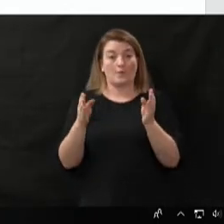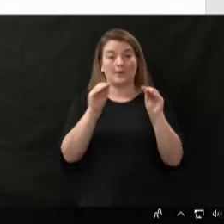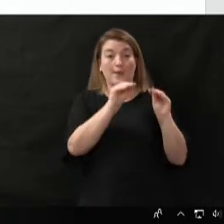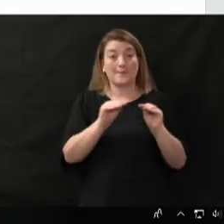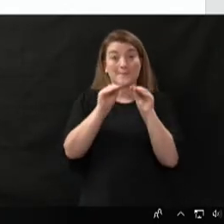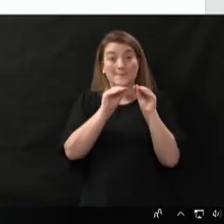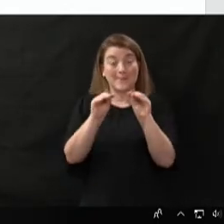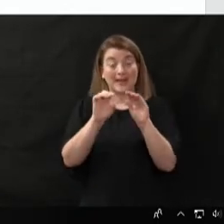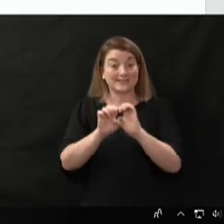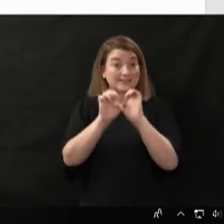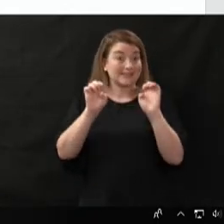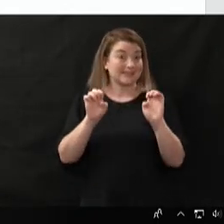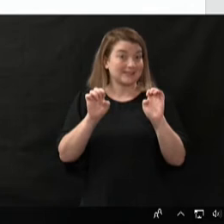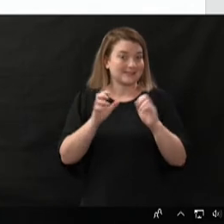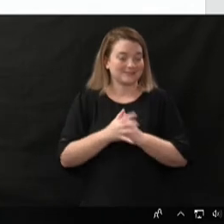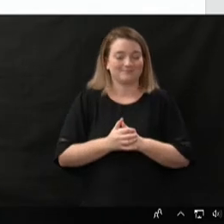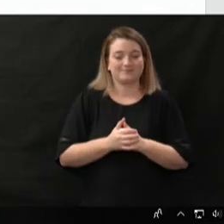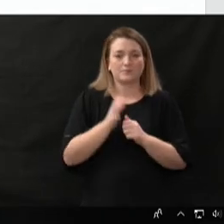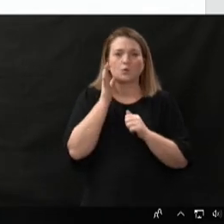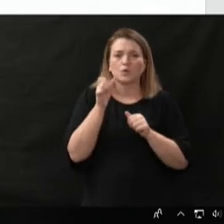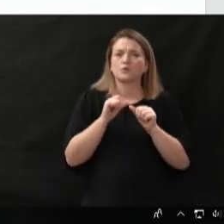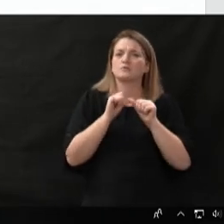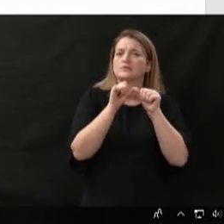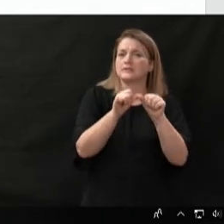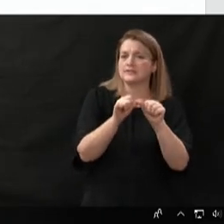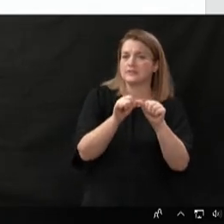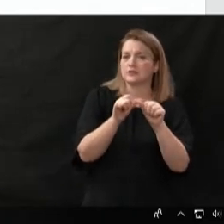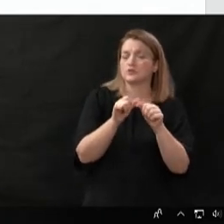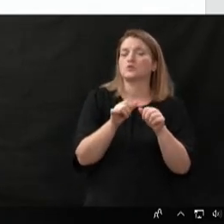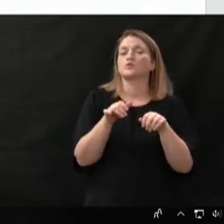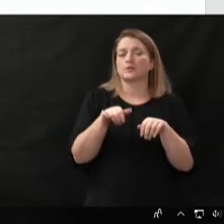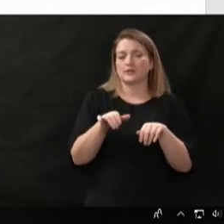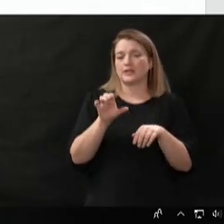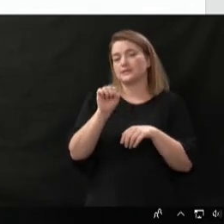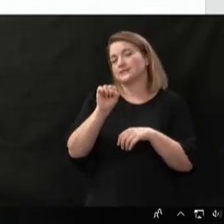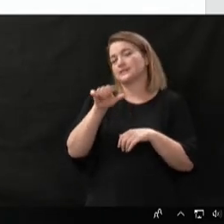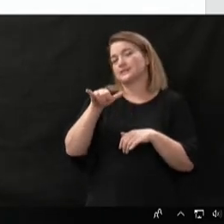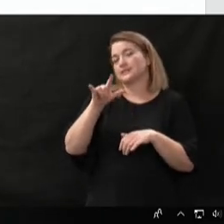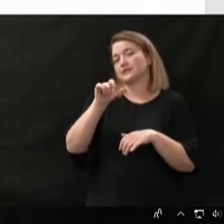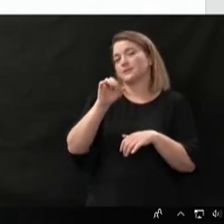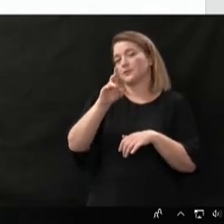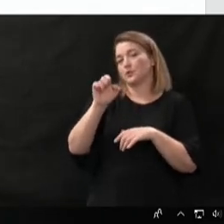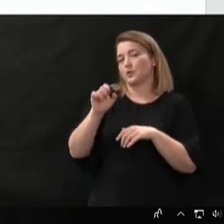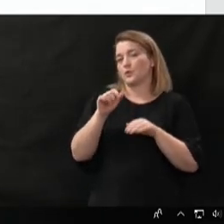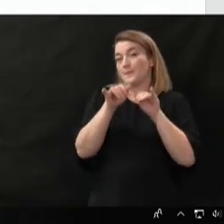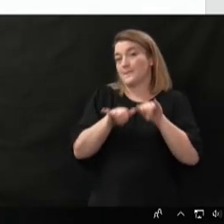E. And we will continue with syllable patterns today.